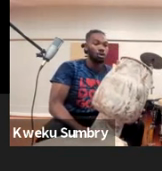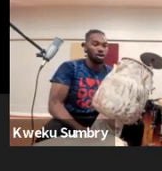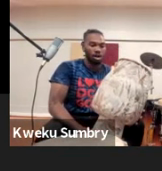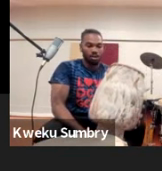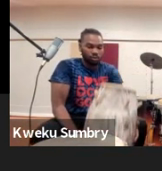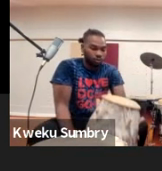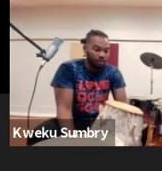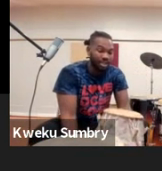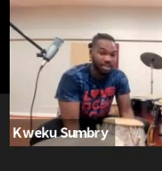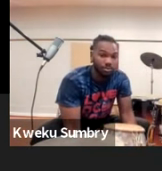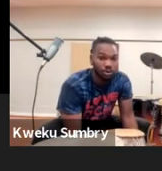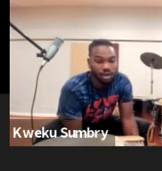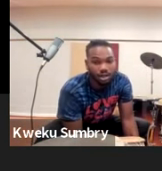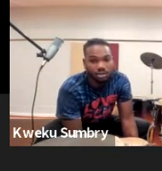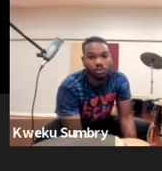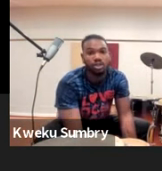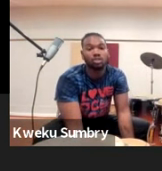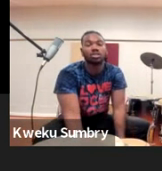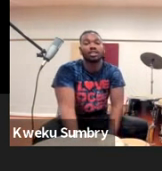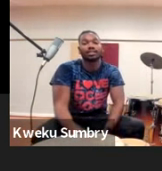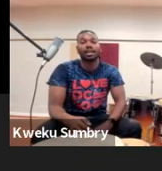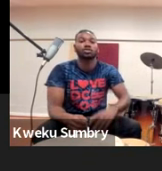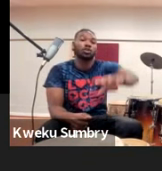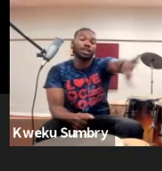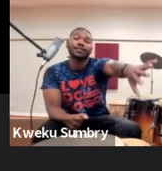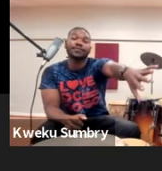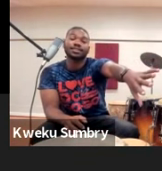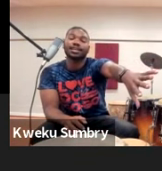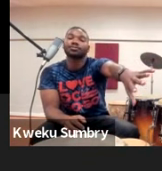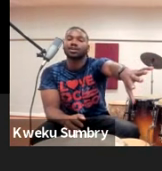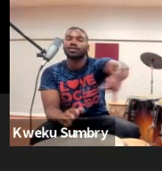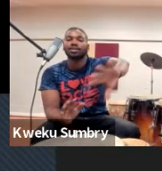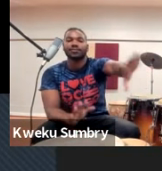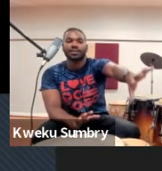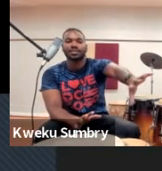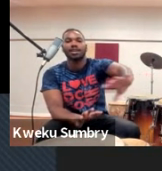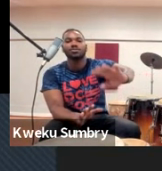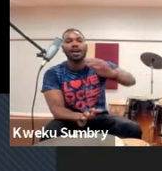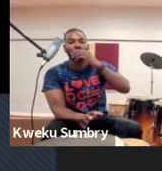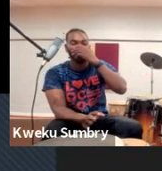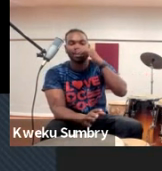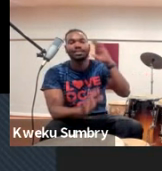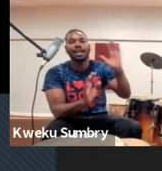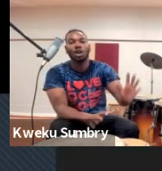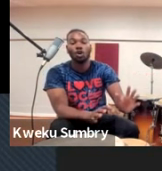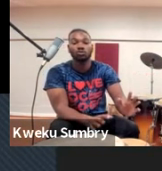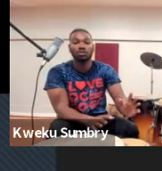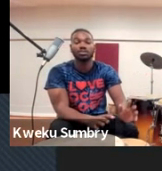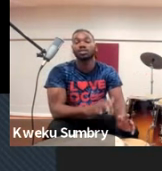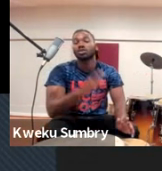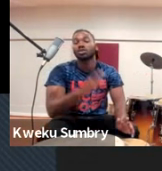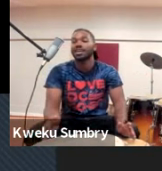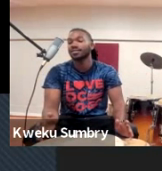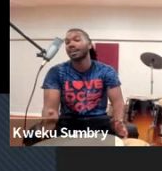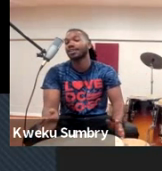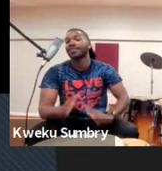comb, but we don't play it anymore. So we can go to the next slide. So on the left-hand side, you have the Akon drums,